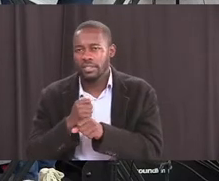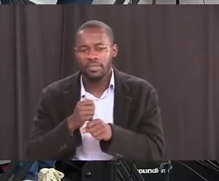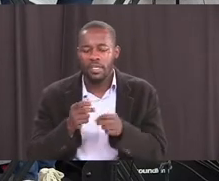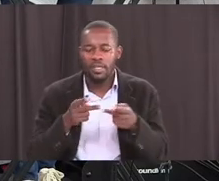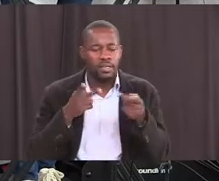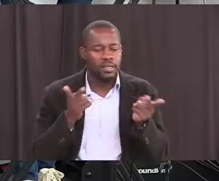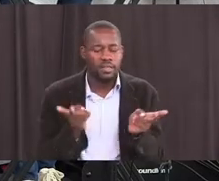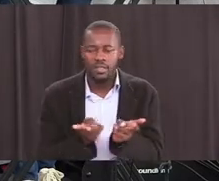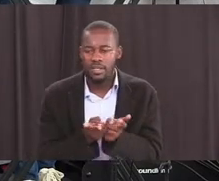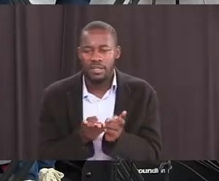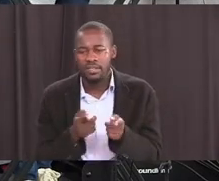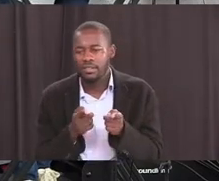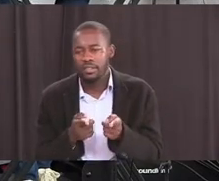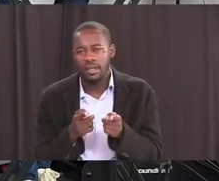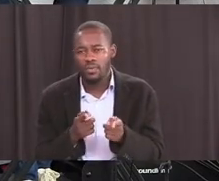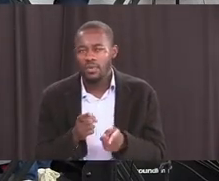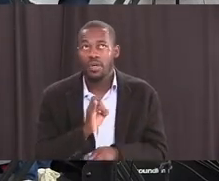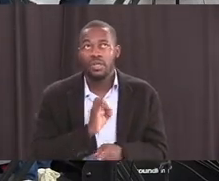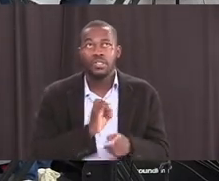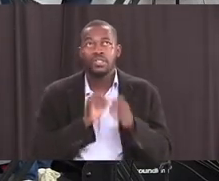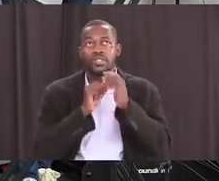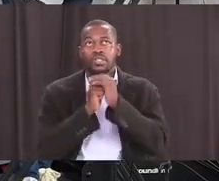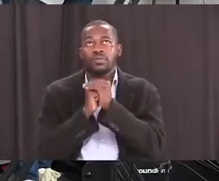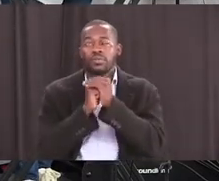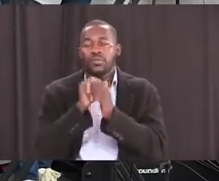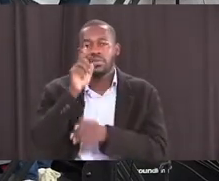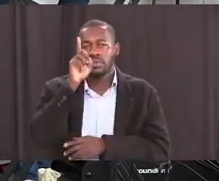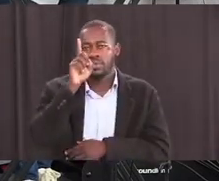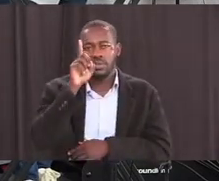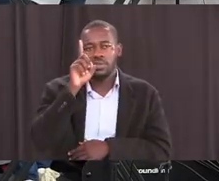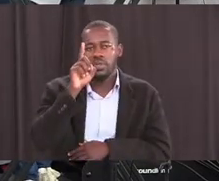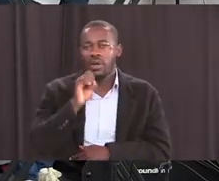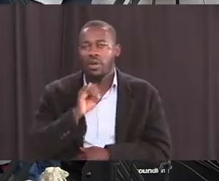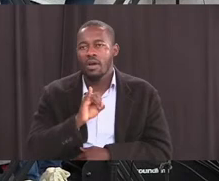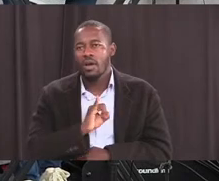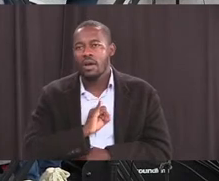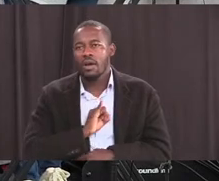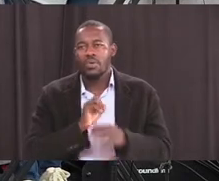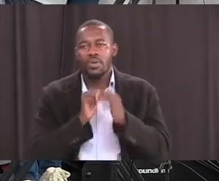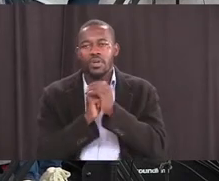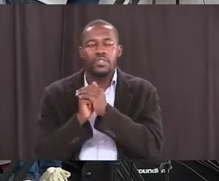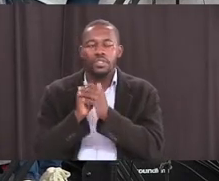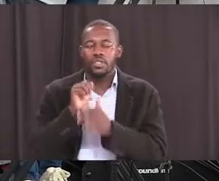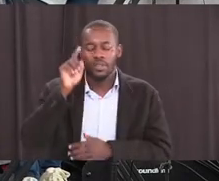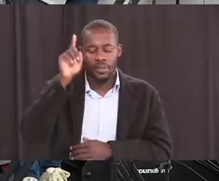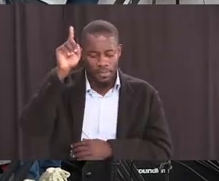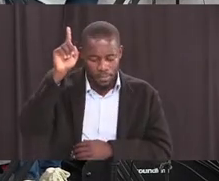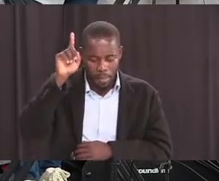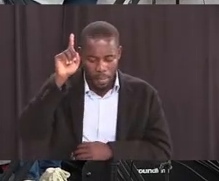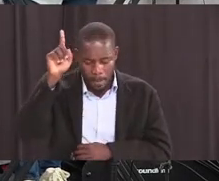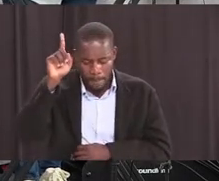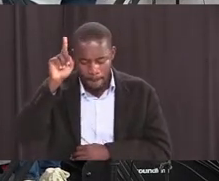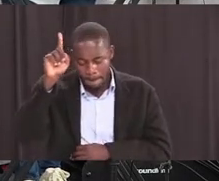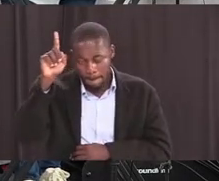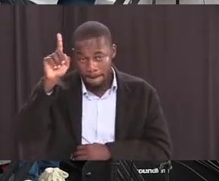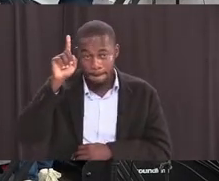this place. I worship you. I worship